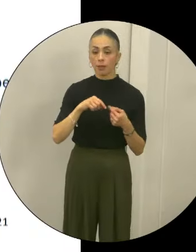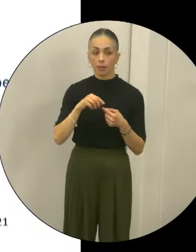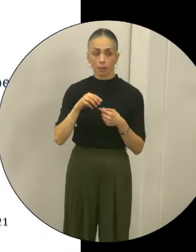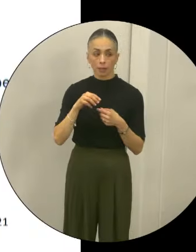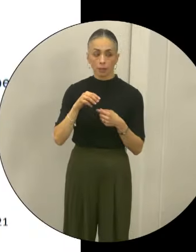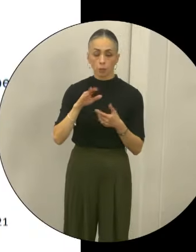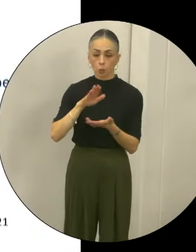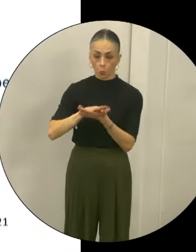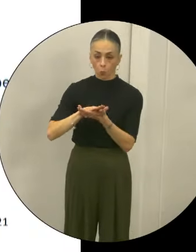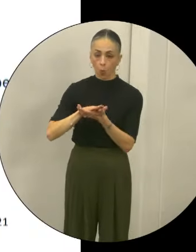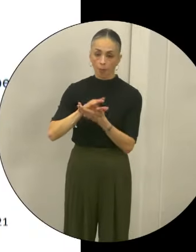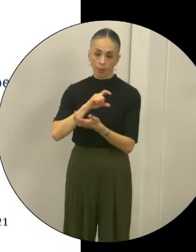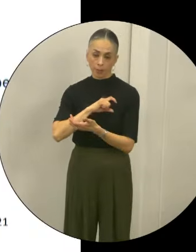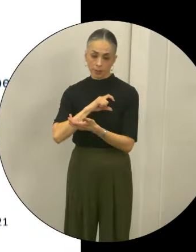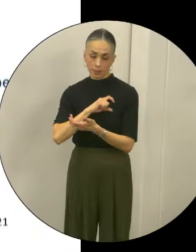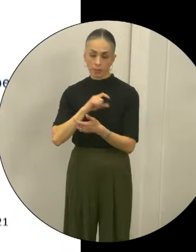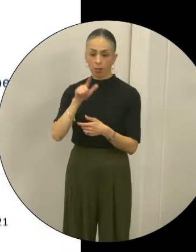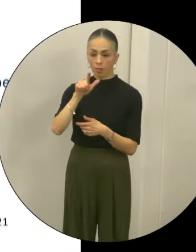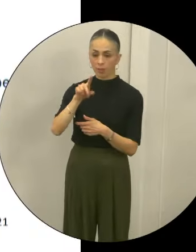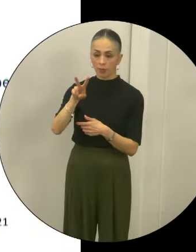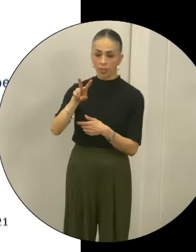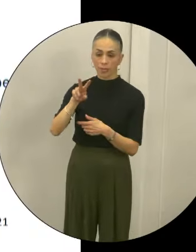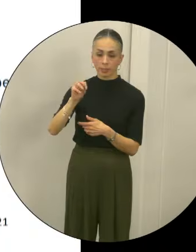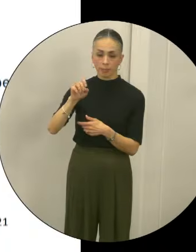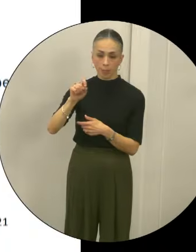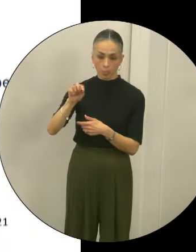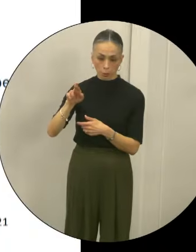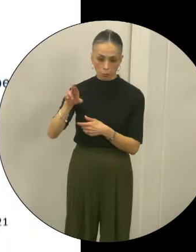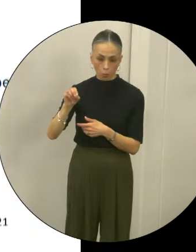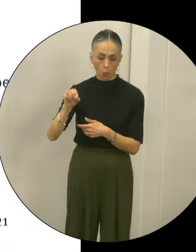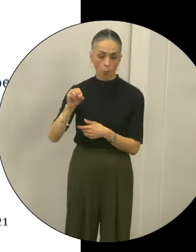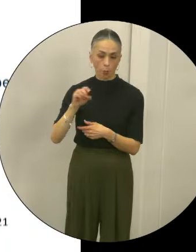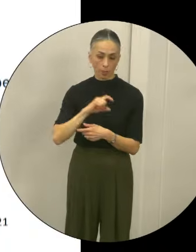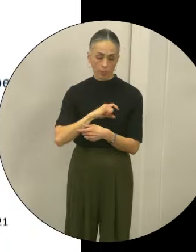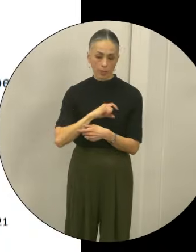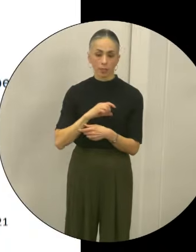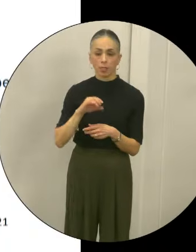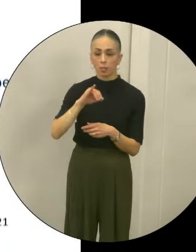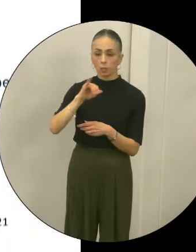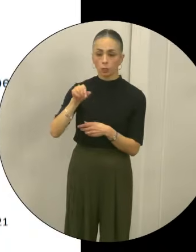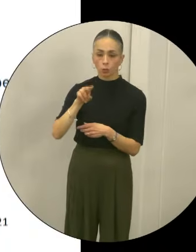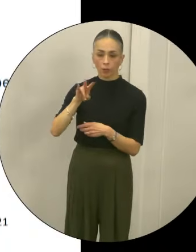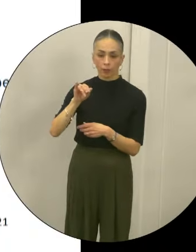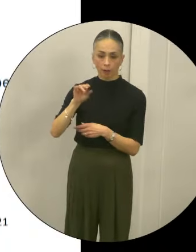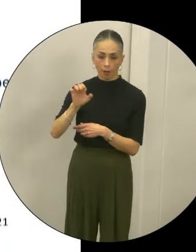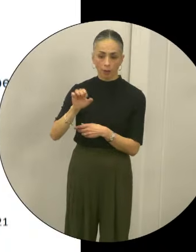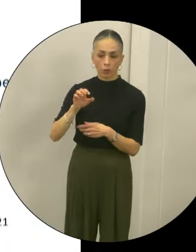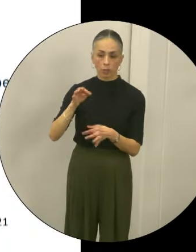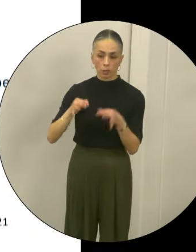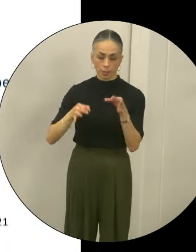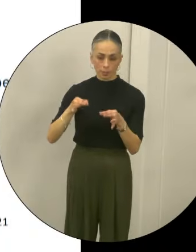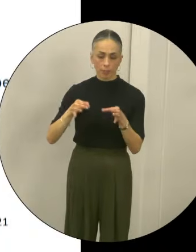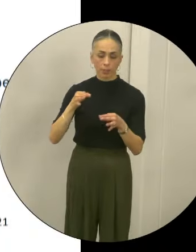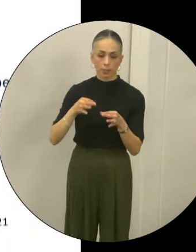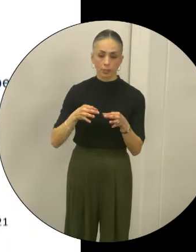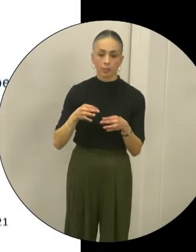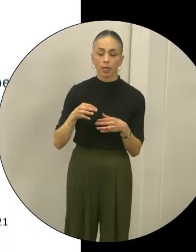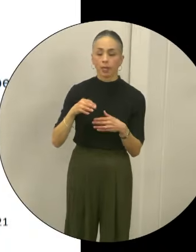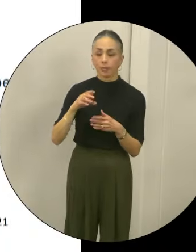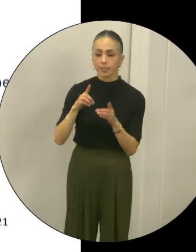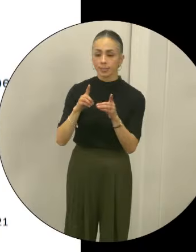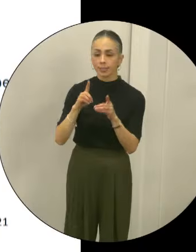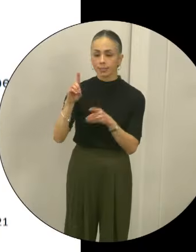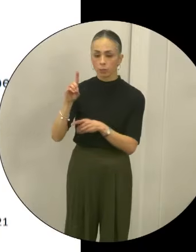School Police, the Las Vegas Metropolitan Police Department, Juvenile Justice Services, and the district's attorney's